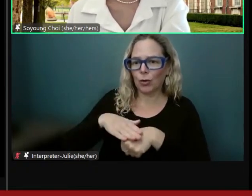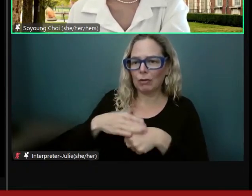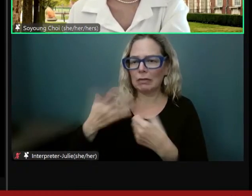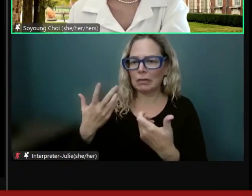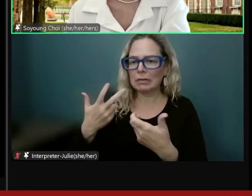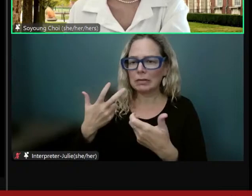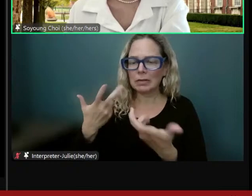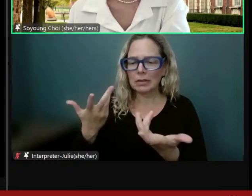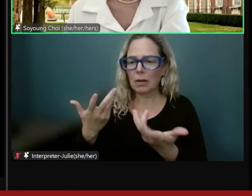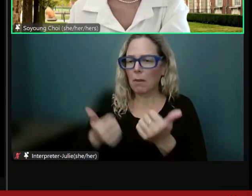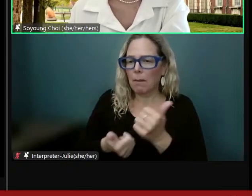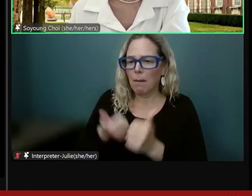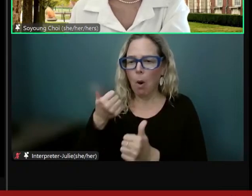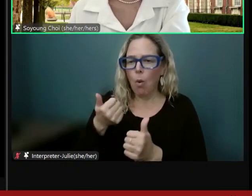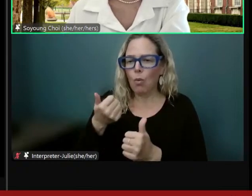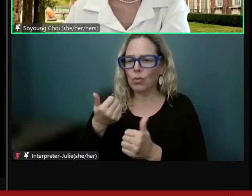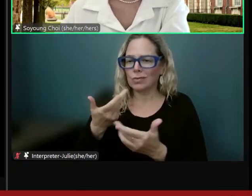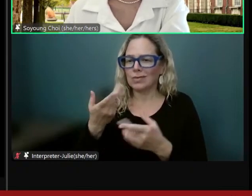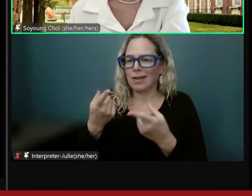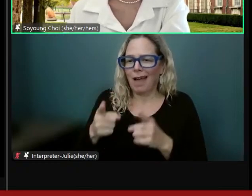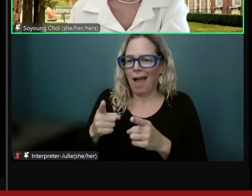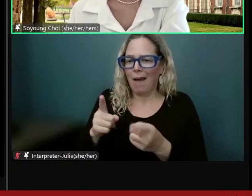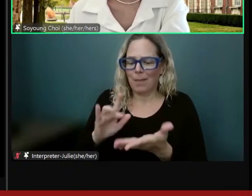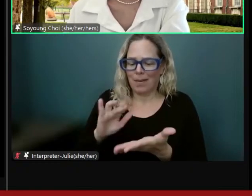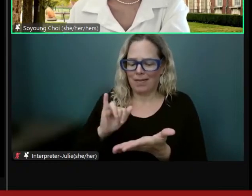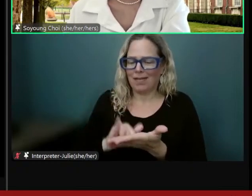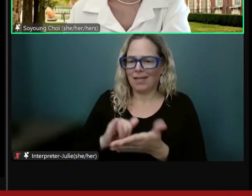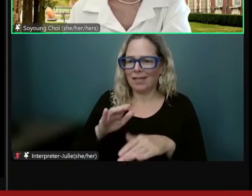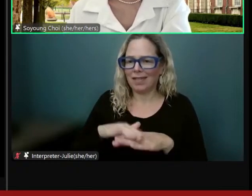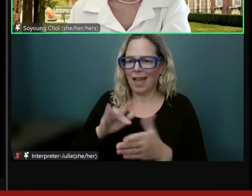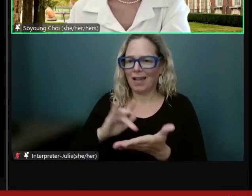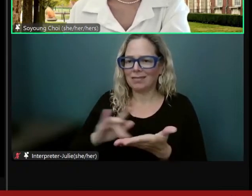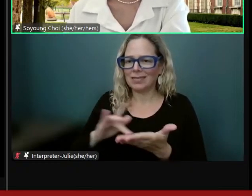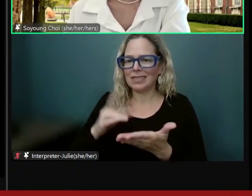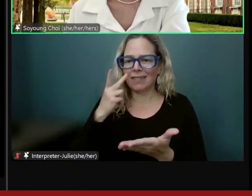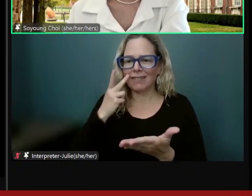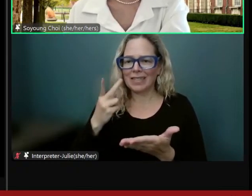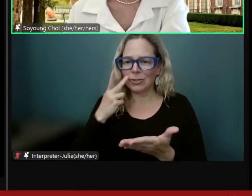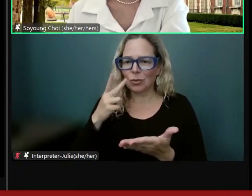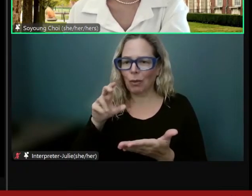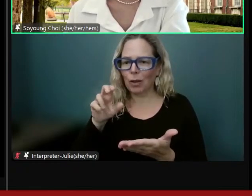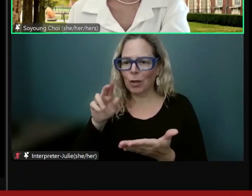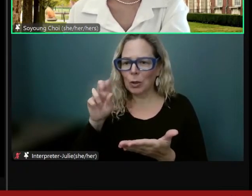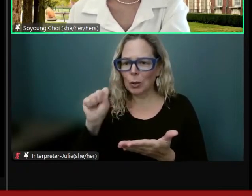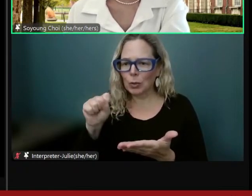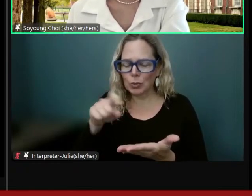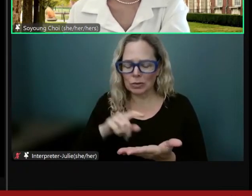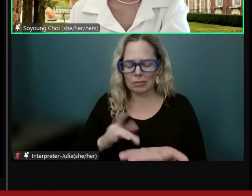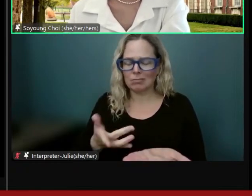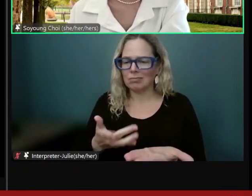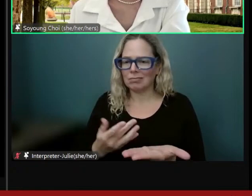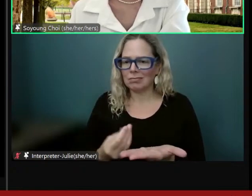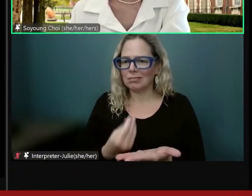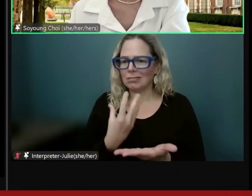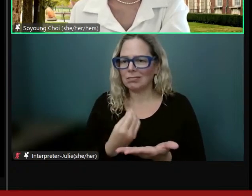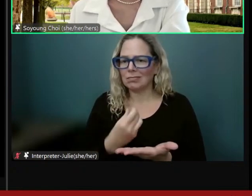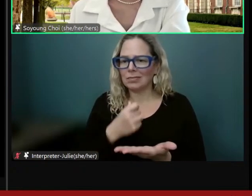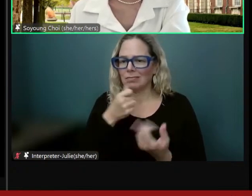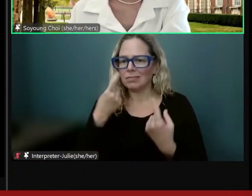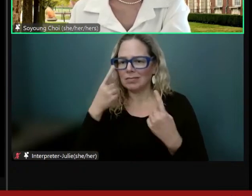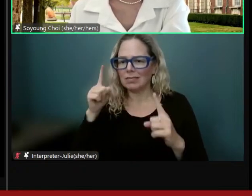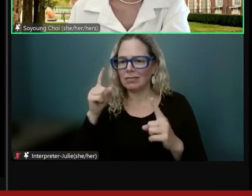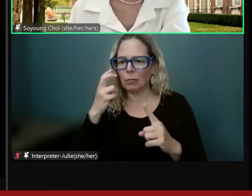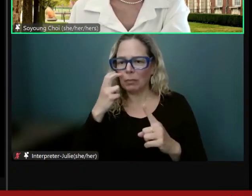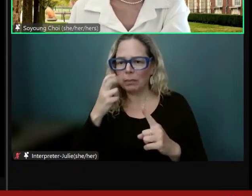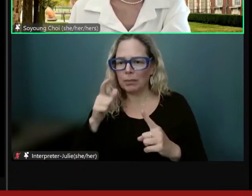cues or proper screen reader compatibility. So there are multiple barriers in mobile healthcare systems.